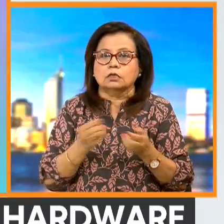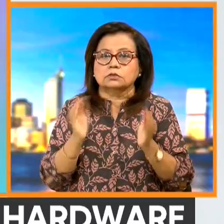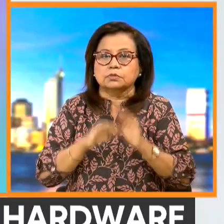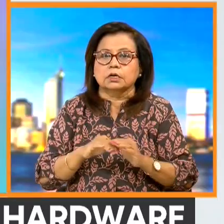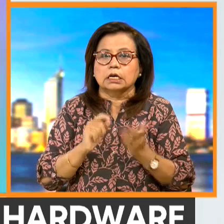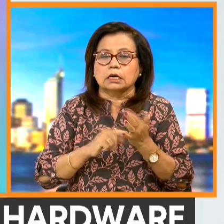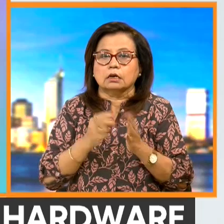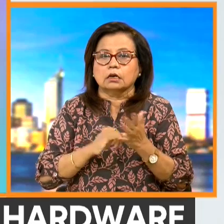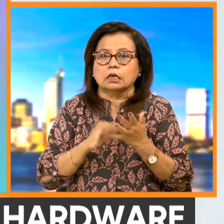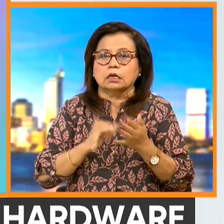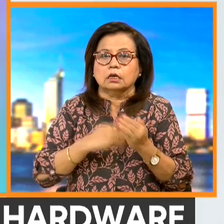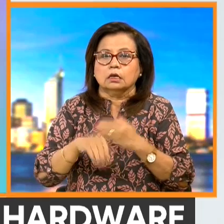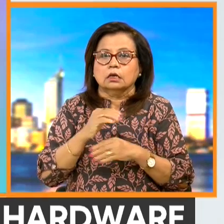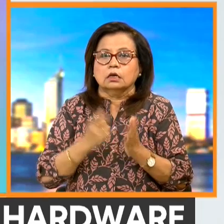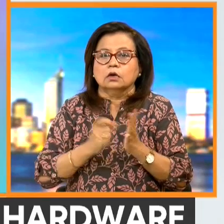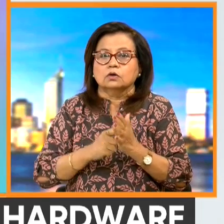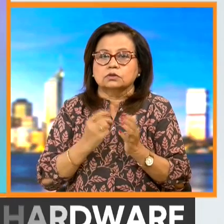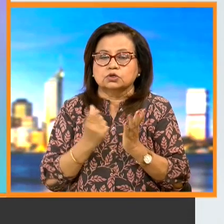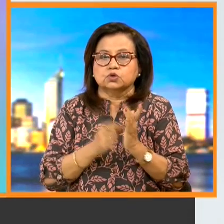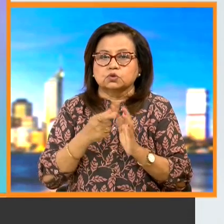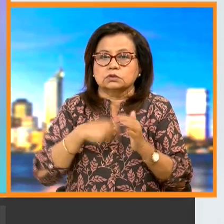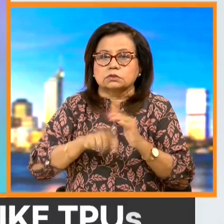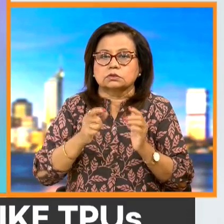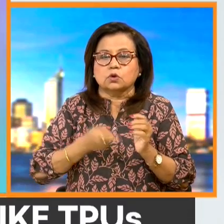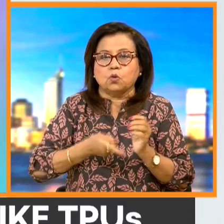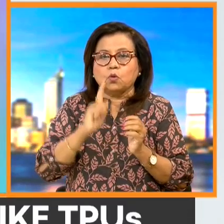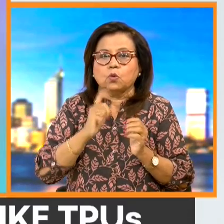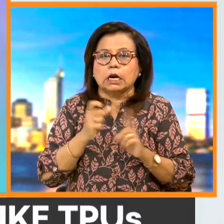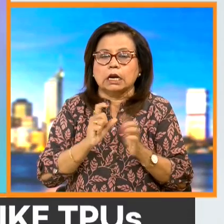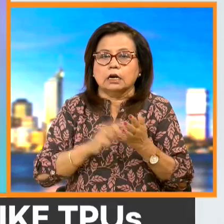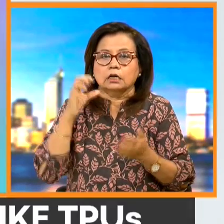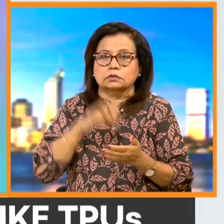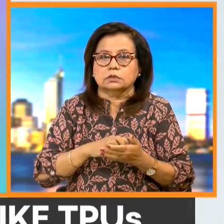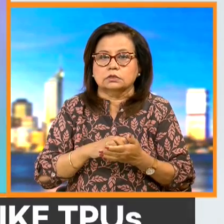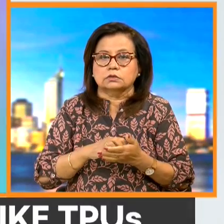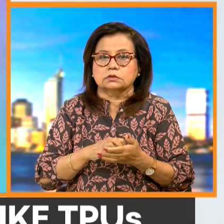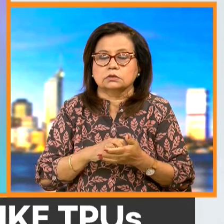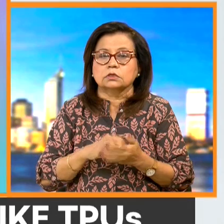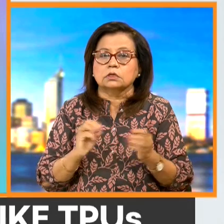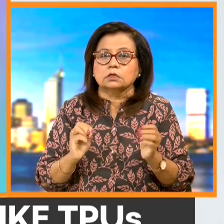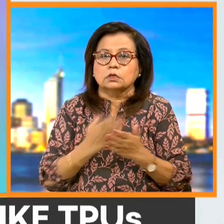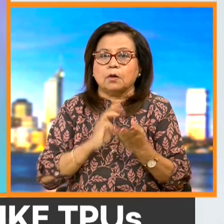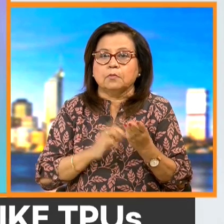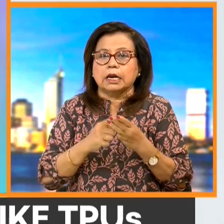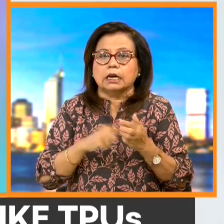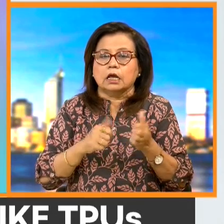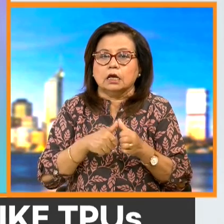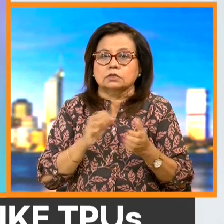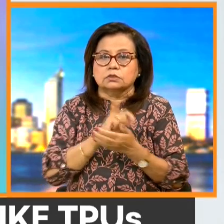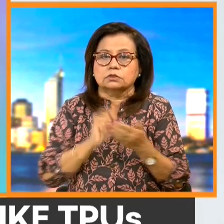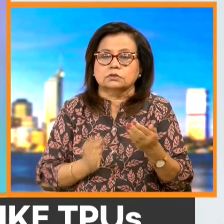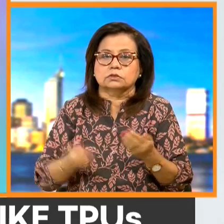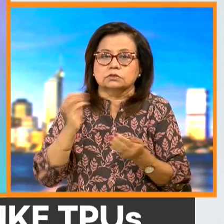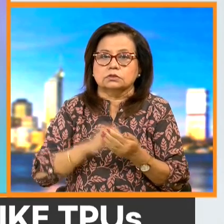tensor processing units are used in its own data centers. Meta is reportedly